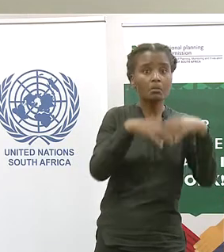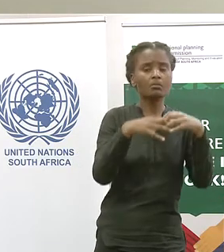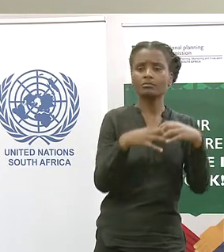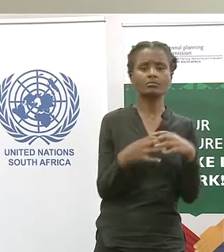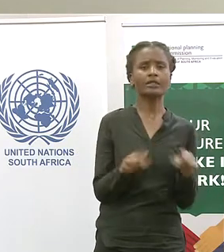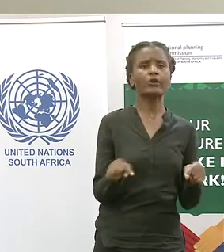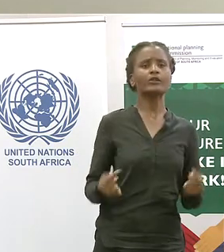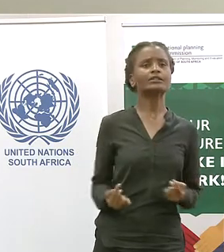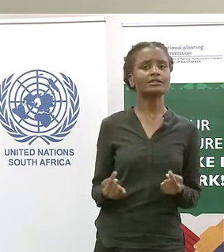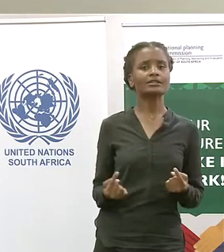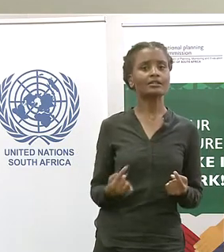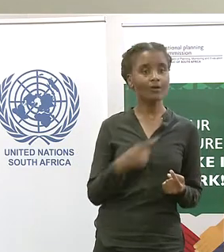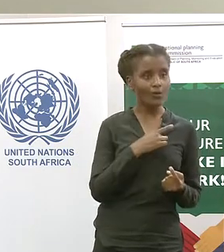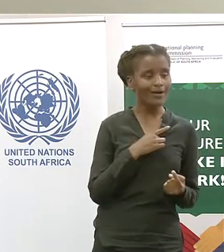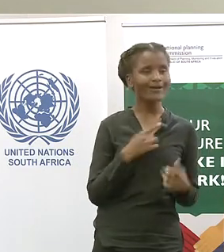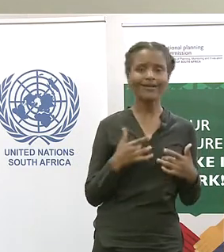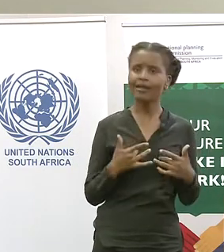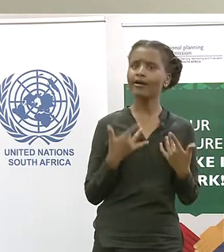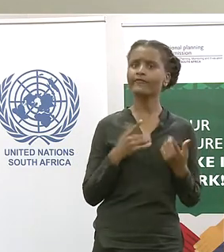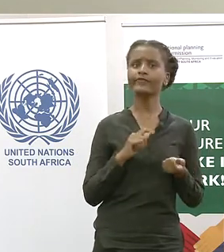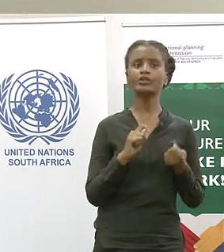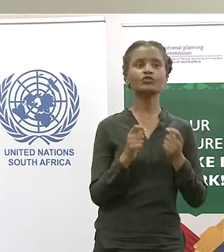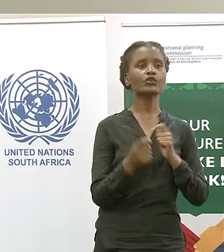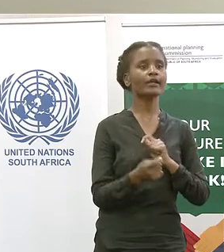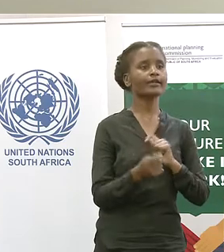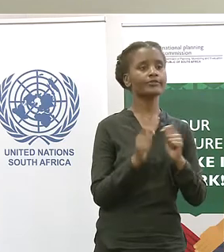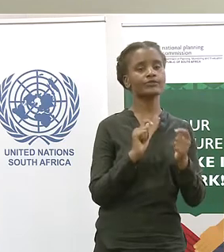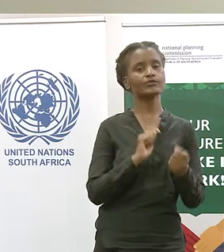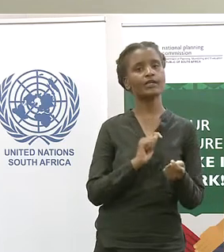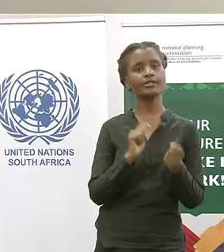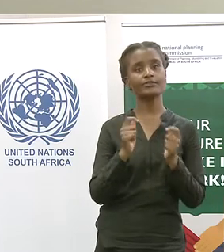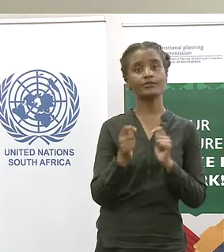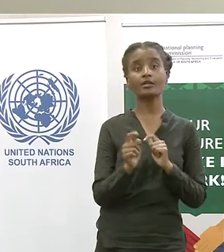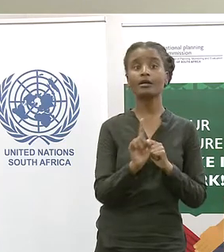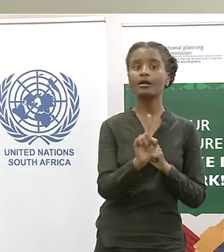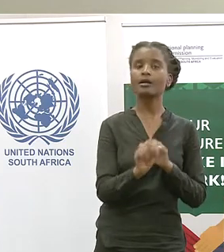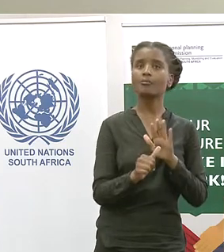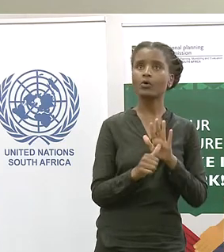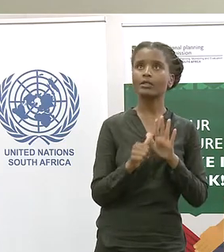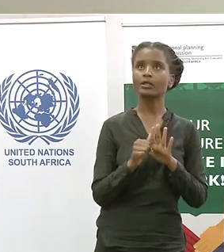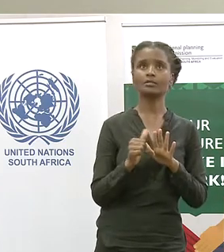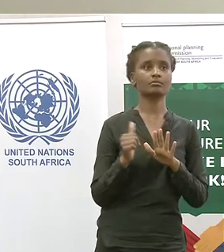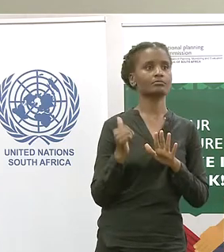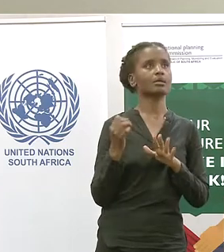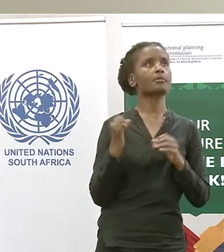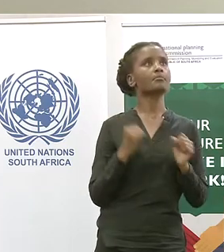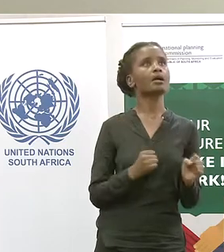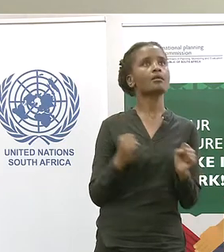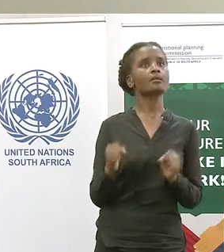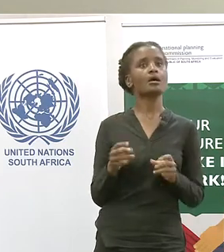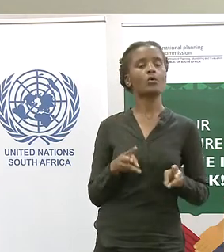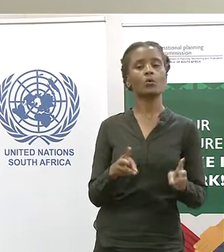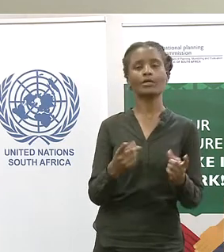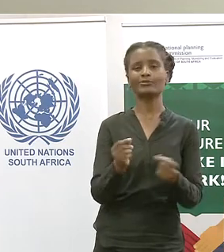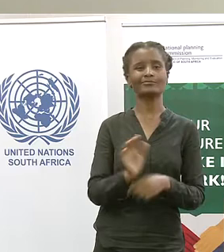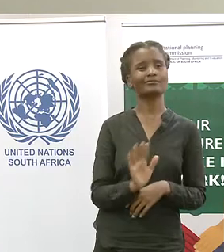changes. So it becomes important, but let us move beyond the rhetoric. One of the critical things